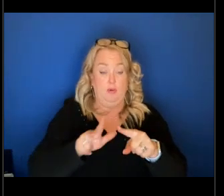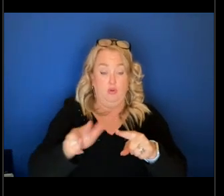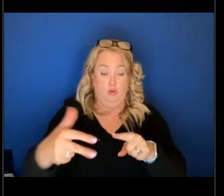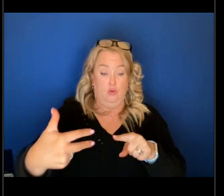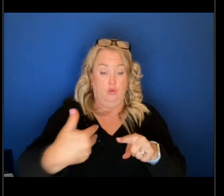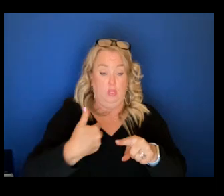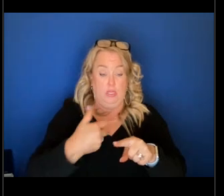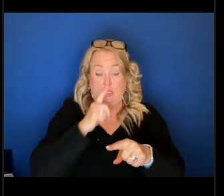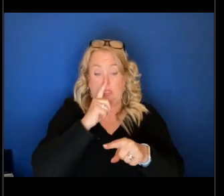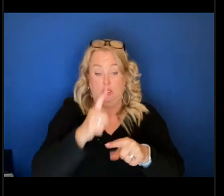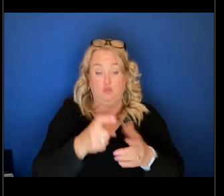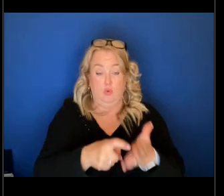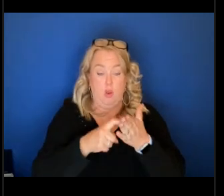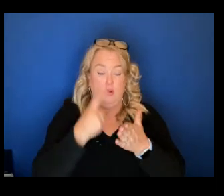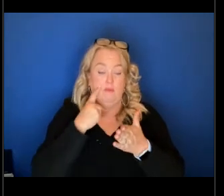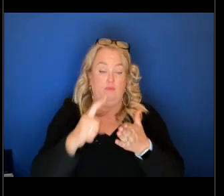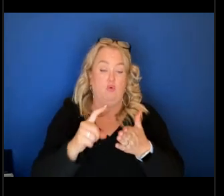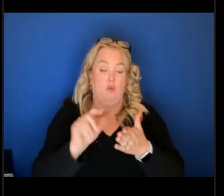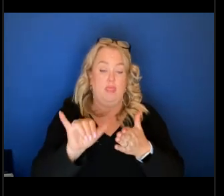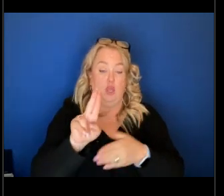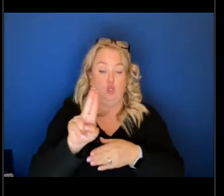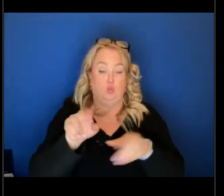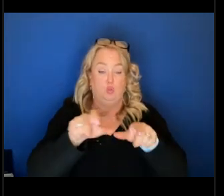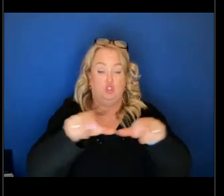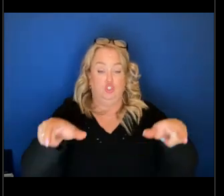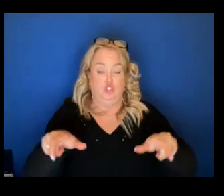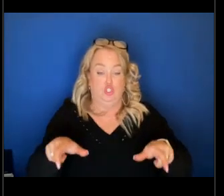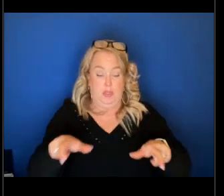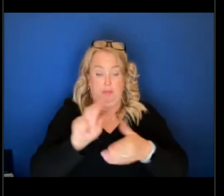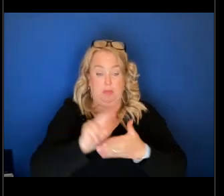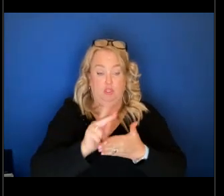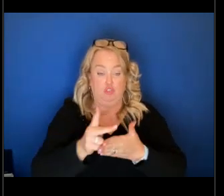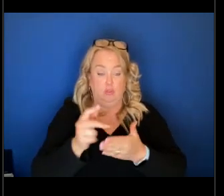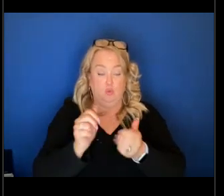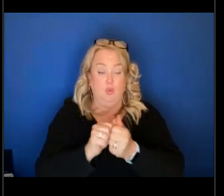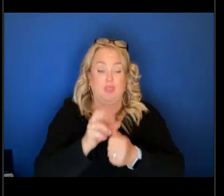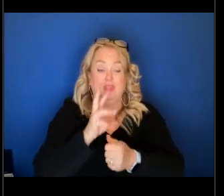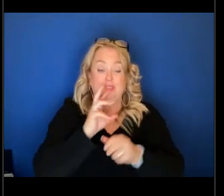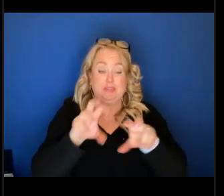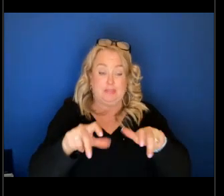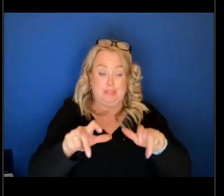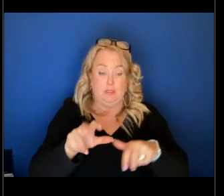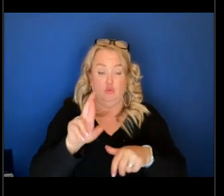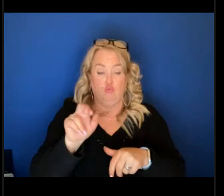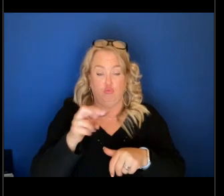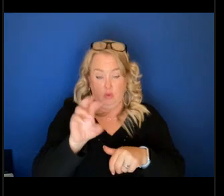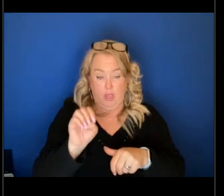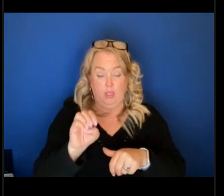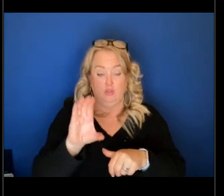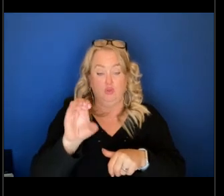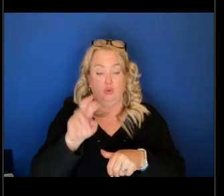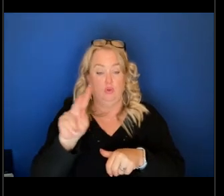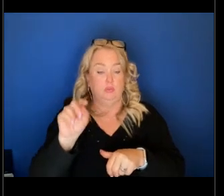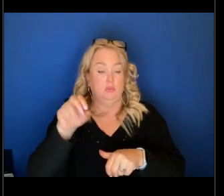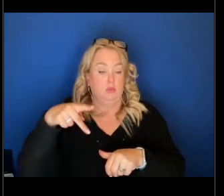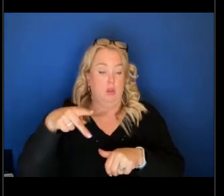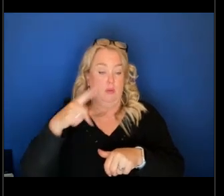is required in a U-shaped kitchen that has a sink, range, or cooktop at its